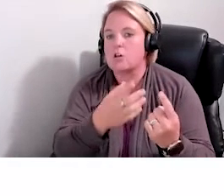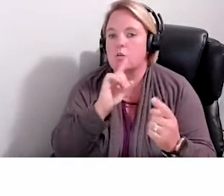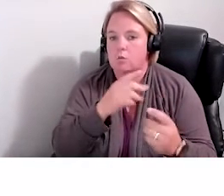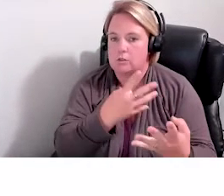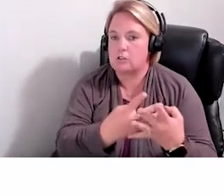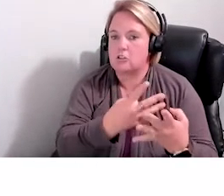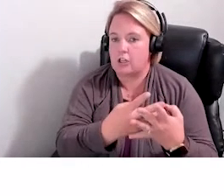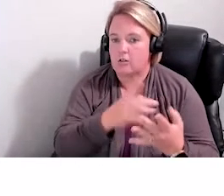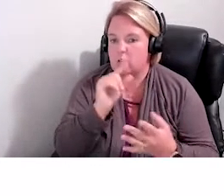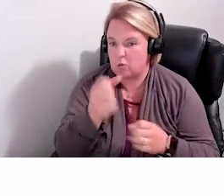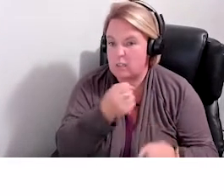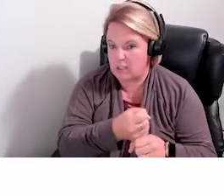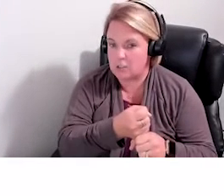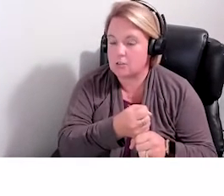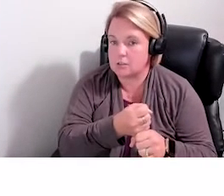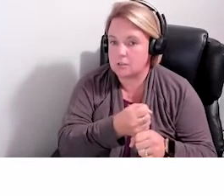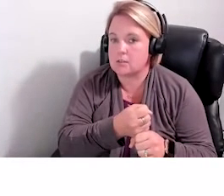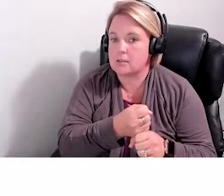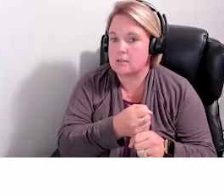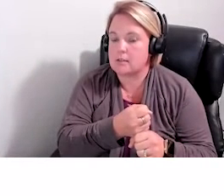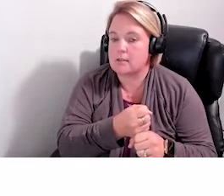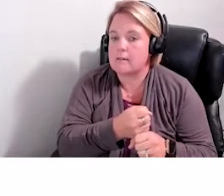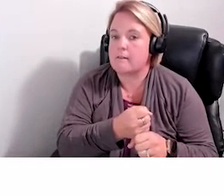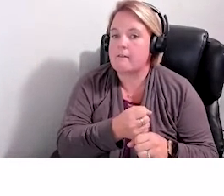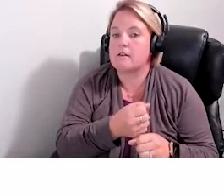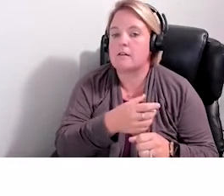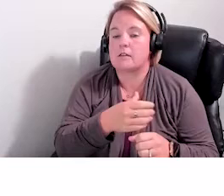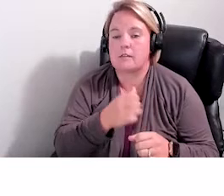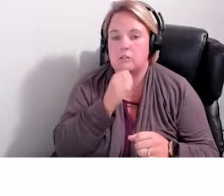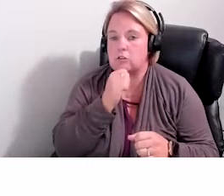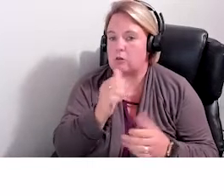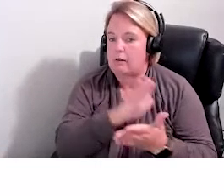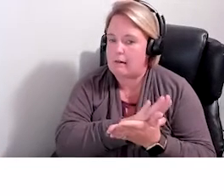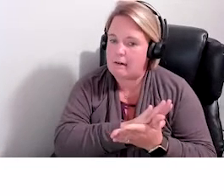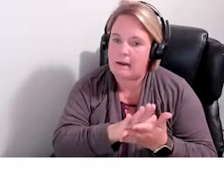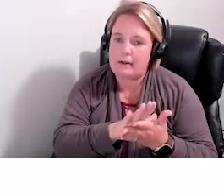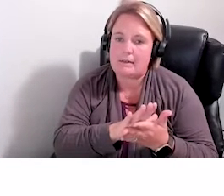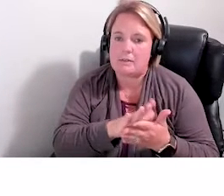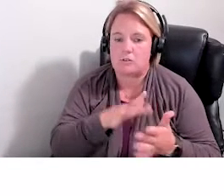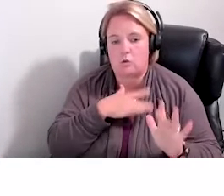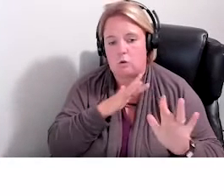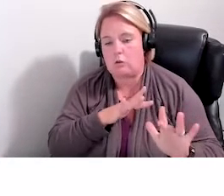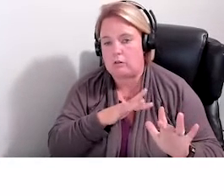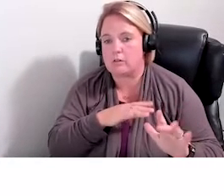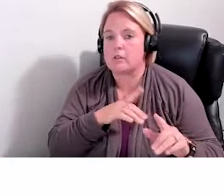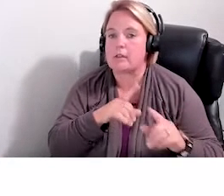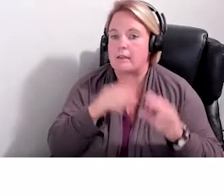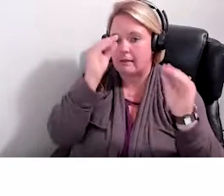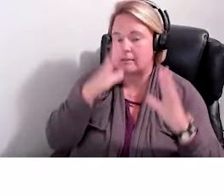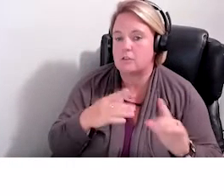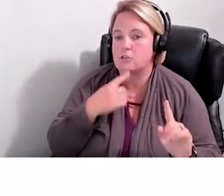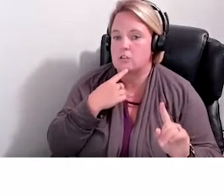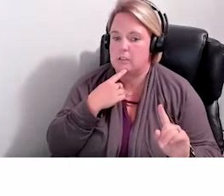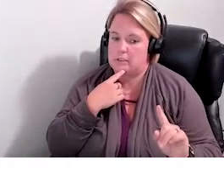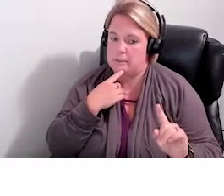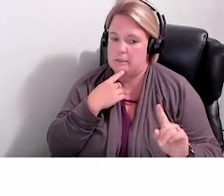20 years. Instead of pulling out that kindness and empathy, or even just raising an early alert flag, the instructor told him, oh,